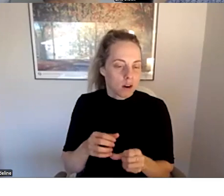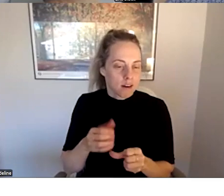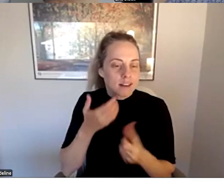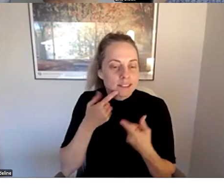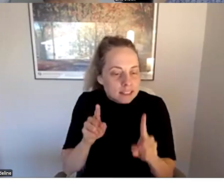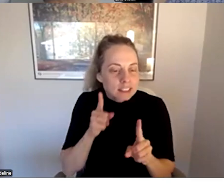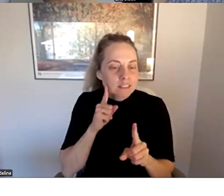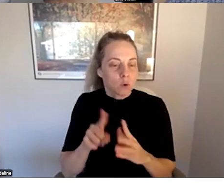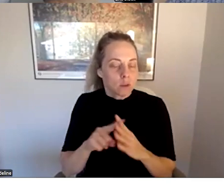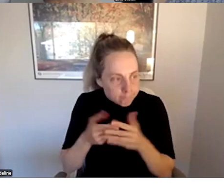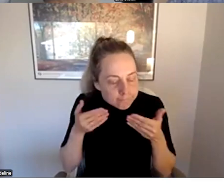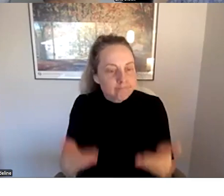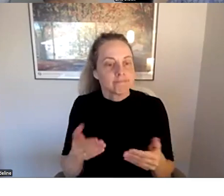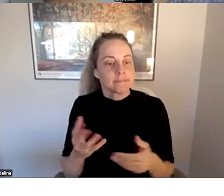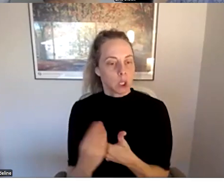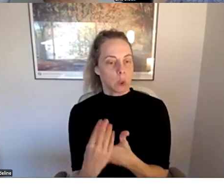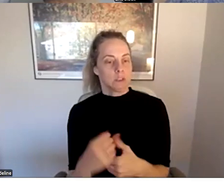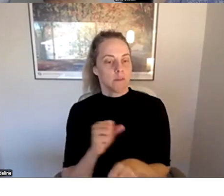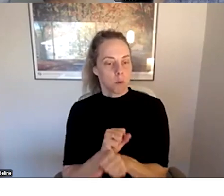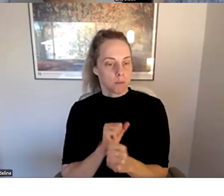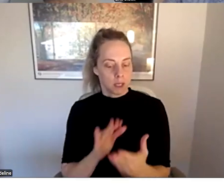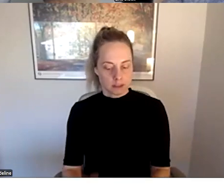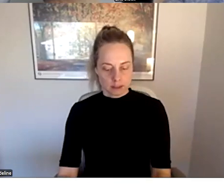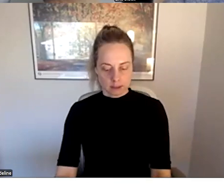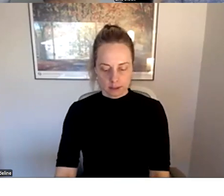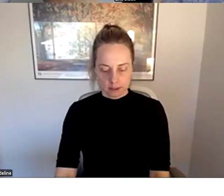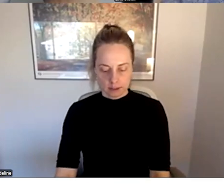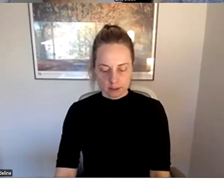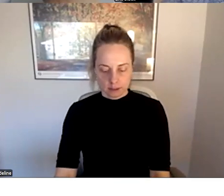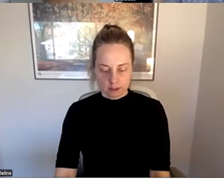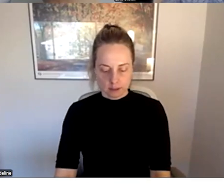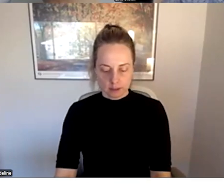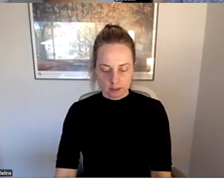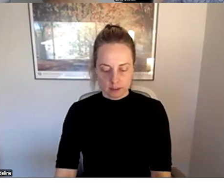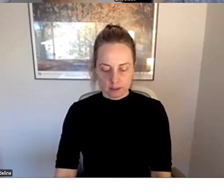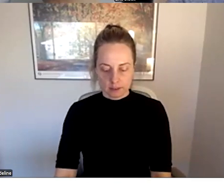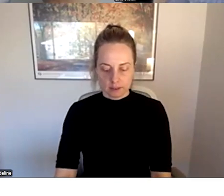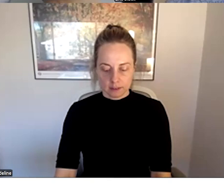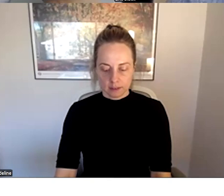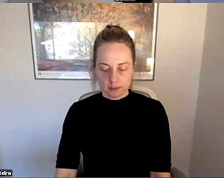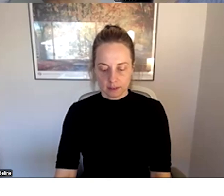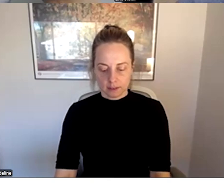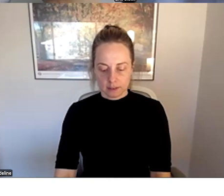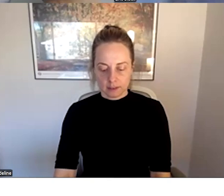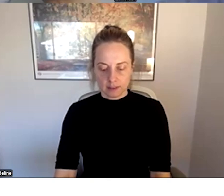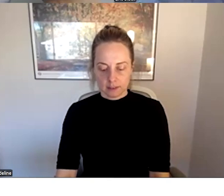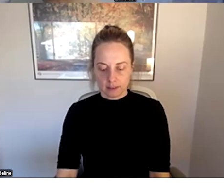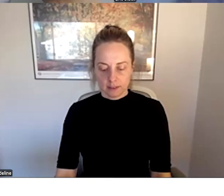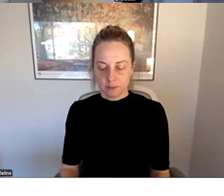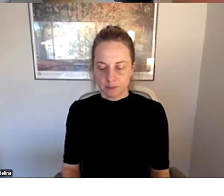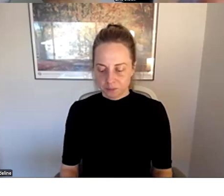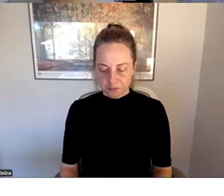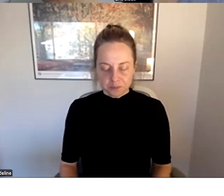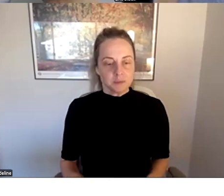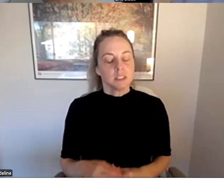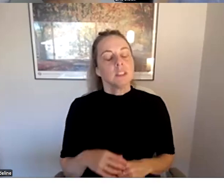implementing inclusive employment practices? Well, one of the things is it's our mission, right? So I don't take